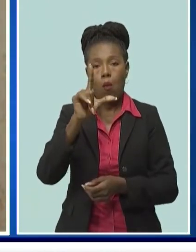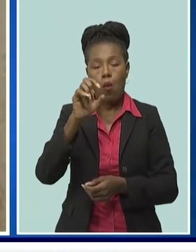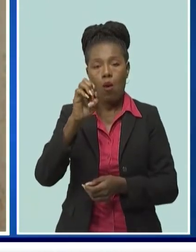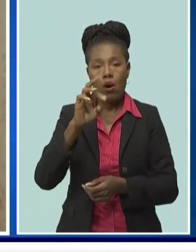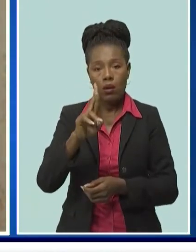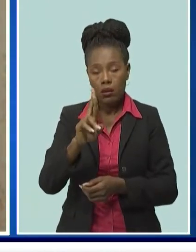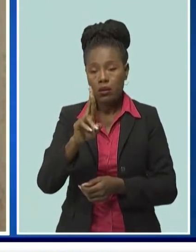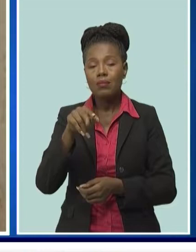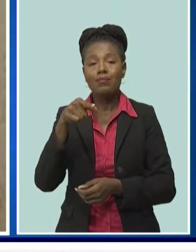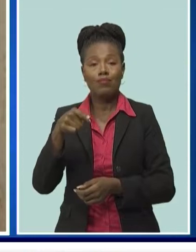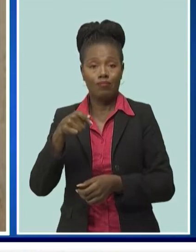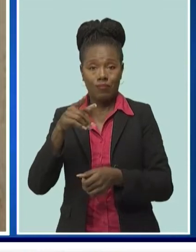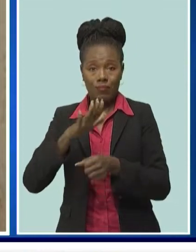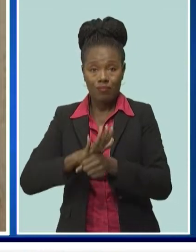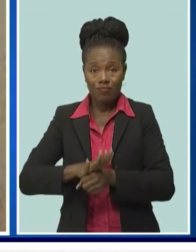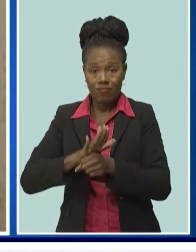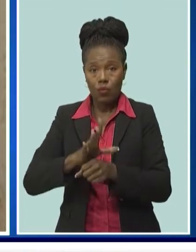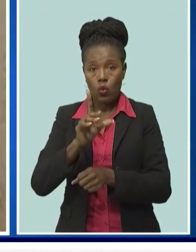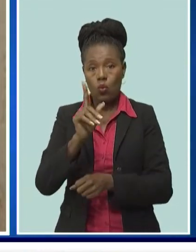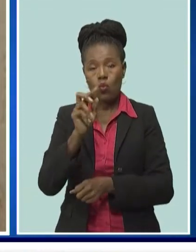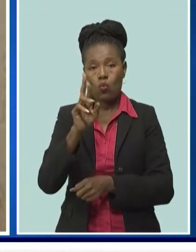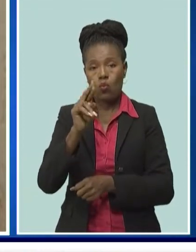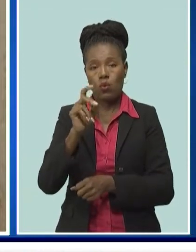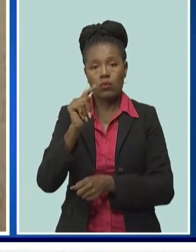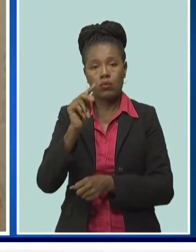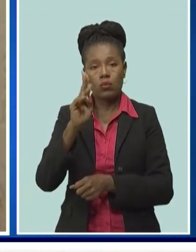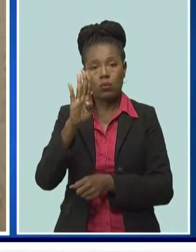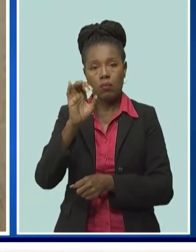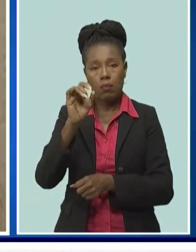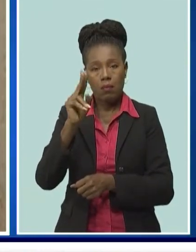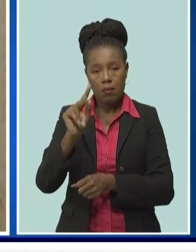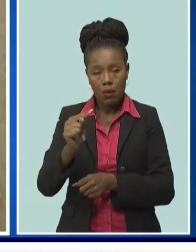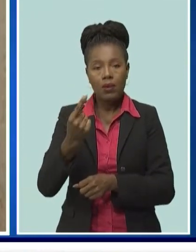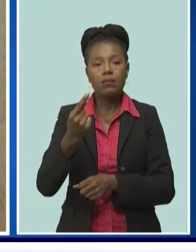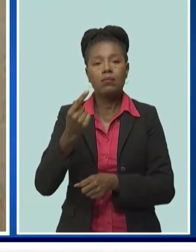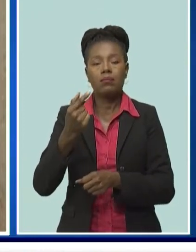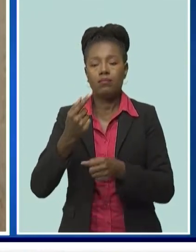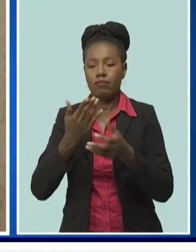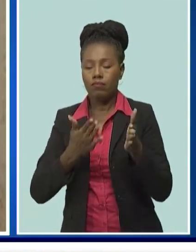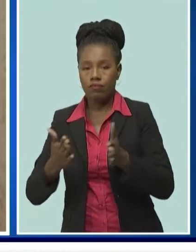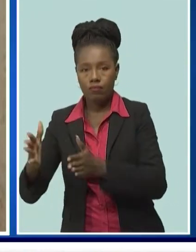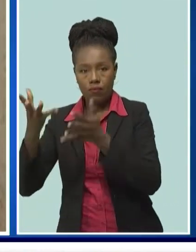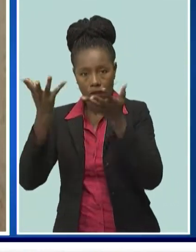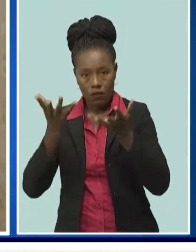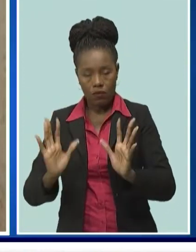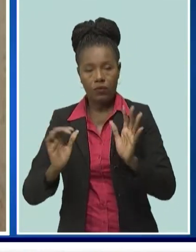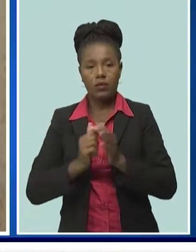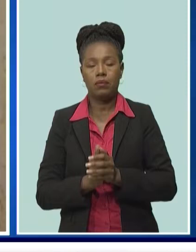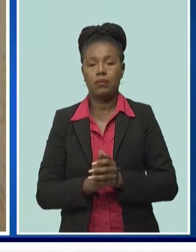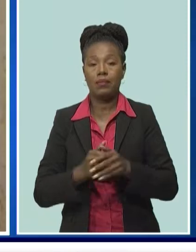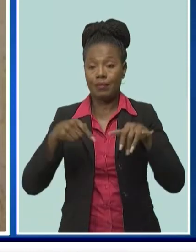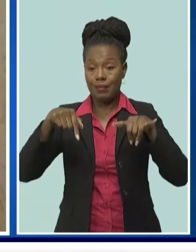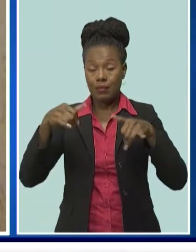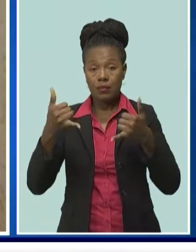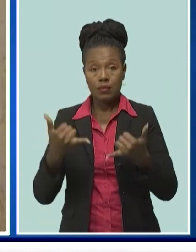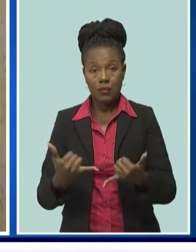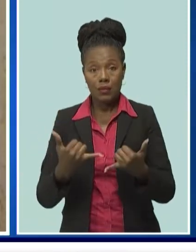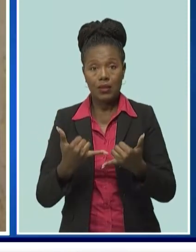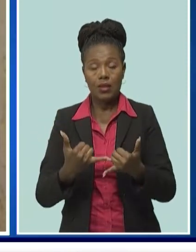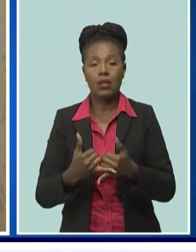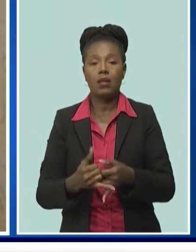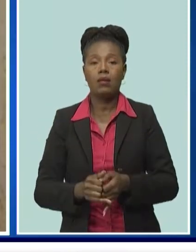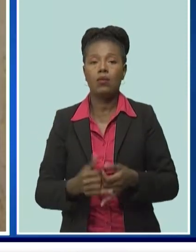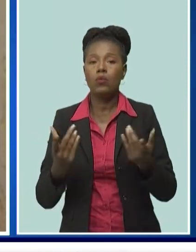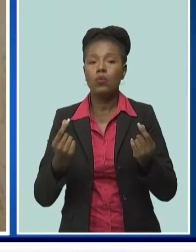The systems within the factory have been tested successfully. The factory will conduct a steam trial today. Normally we conduct